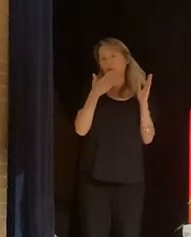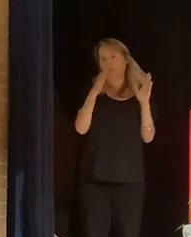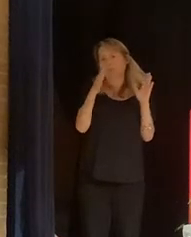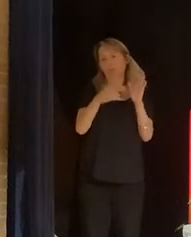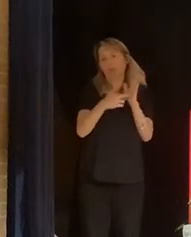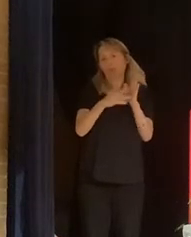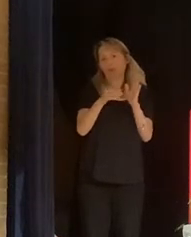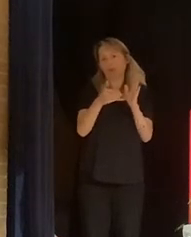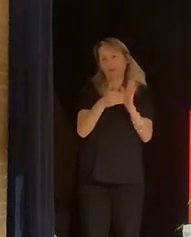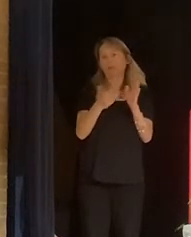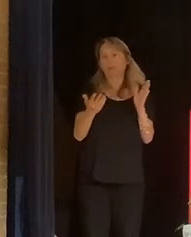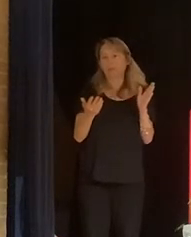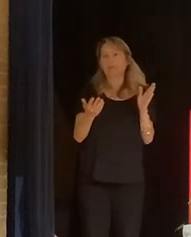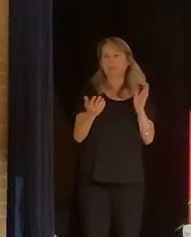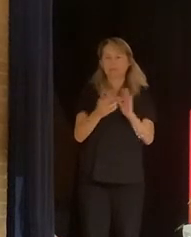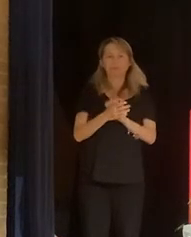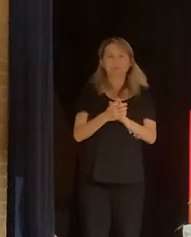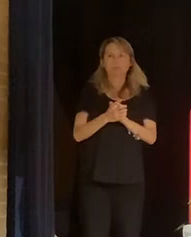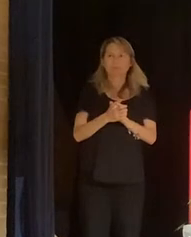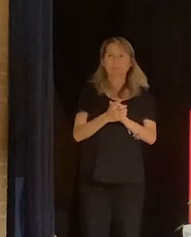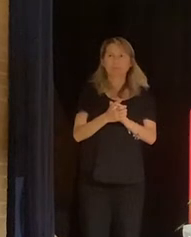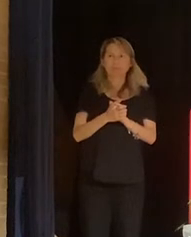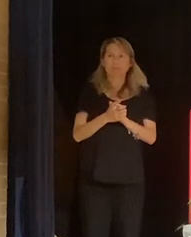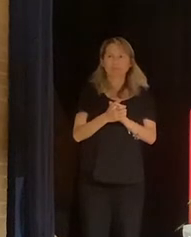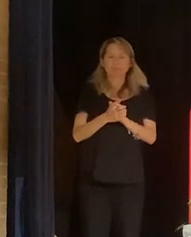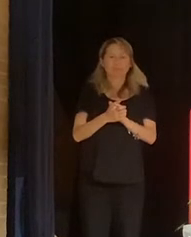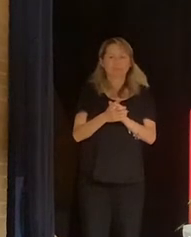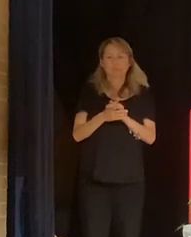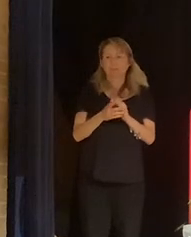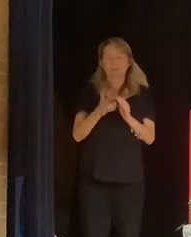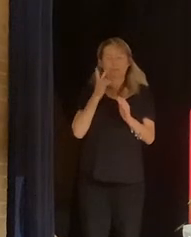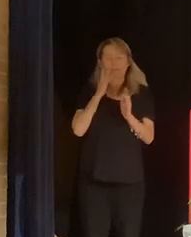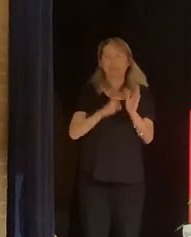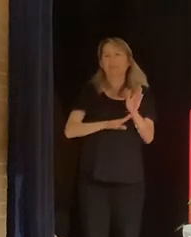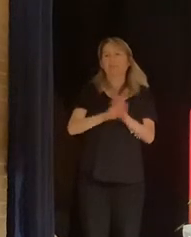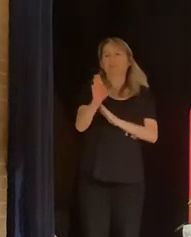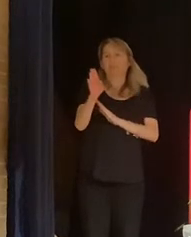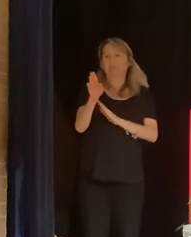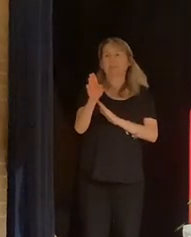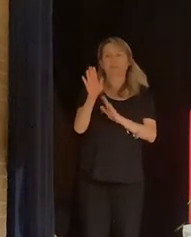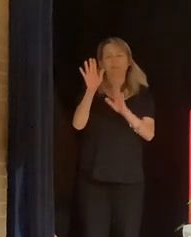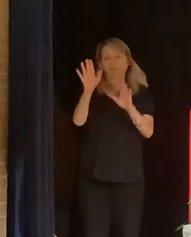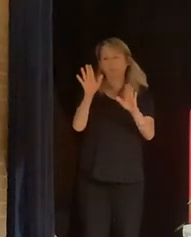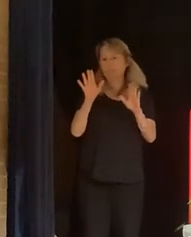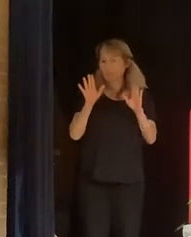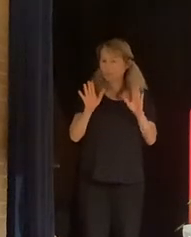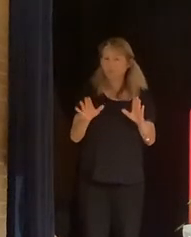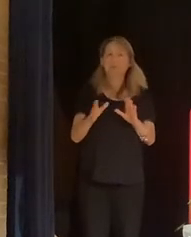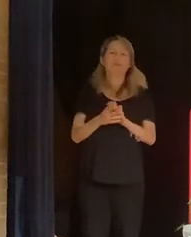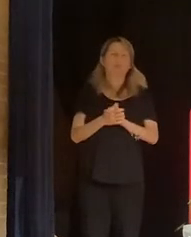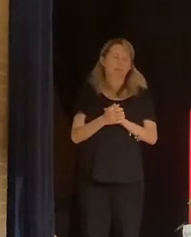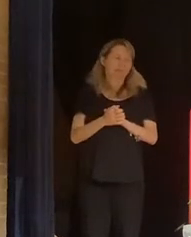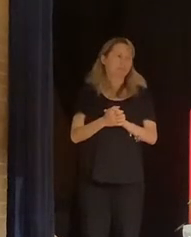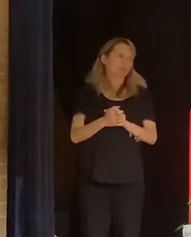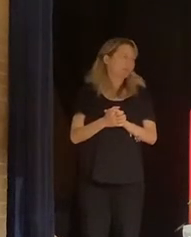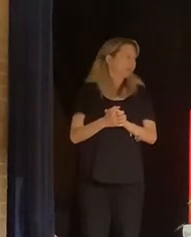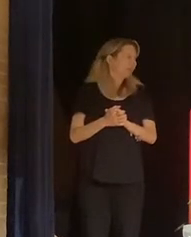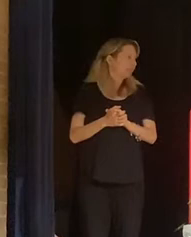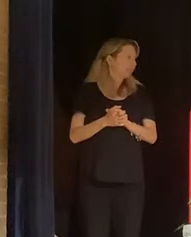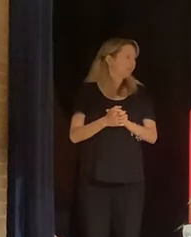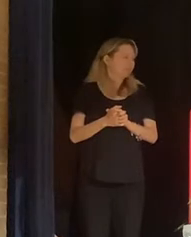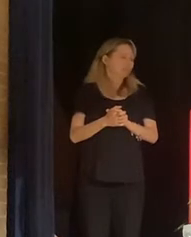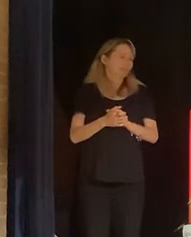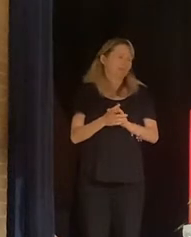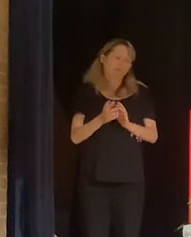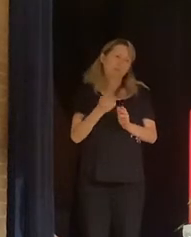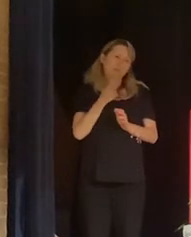fellow choir members and classmates. She has shown tremendous growth as a musician and has made great strides in her musical abilities. She will